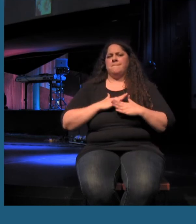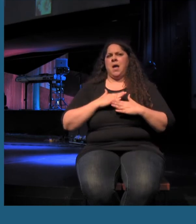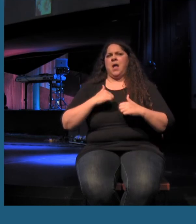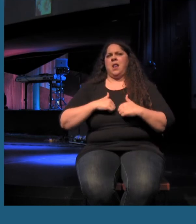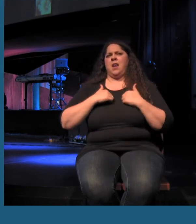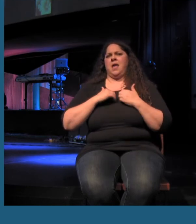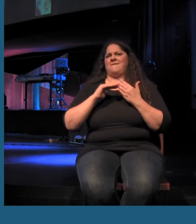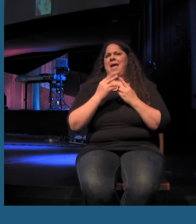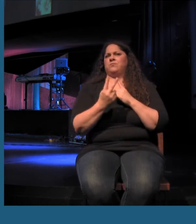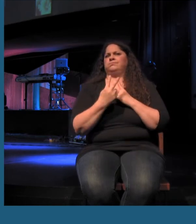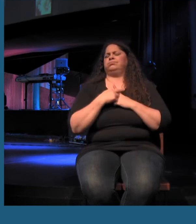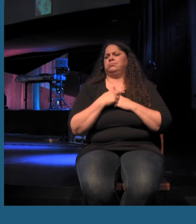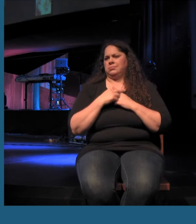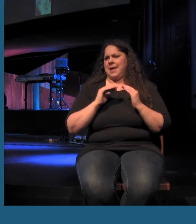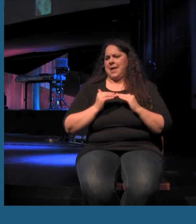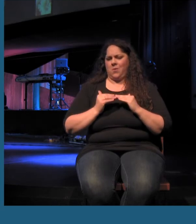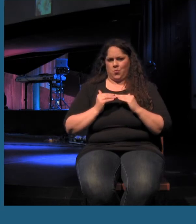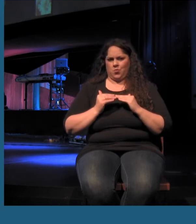life.